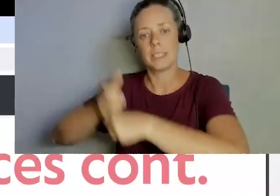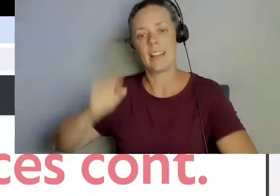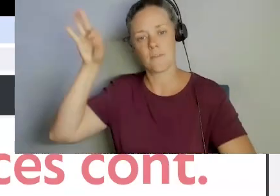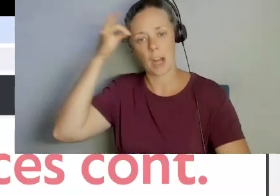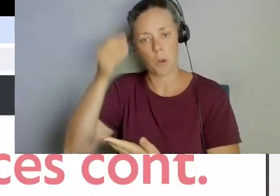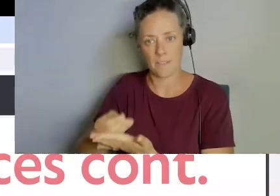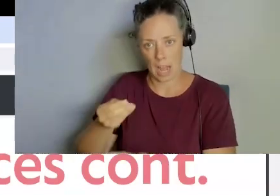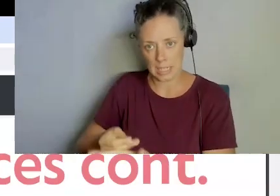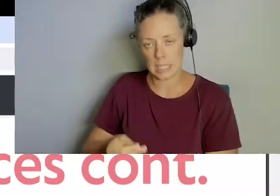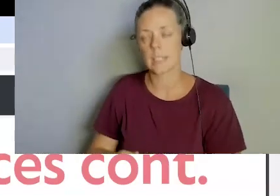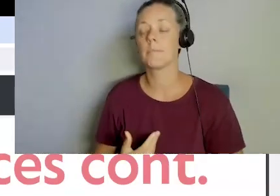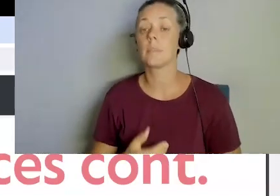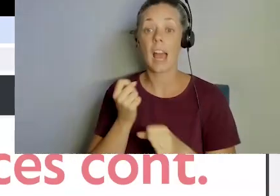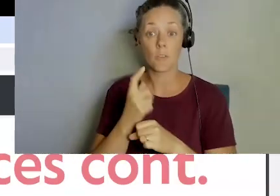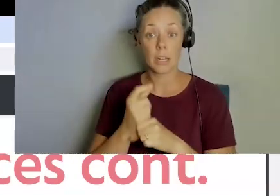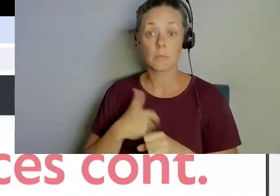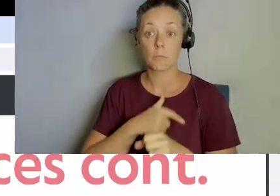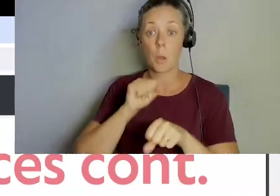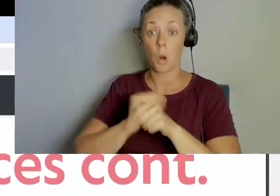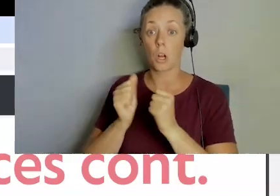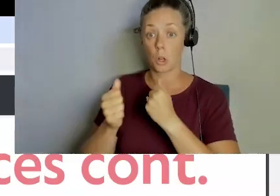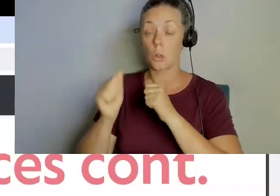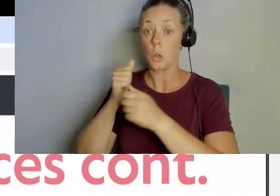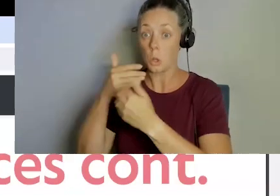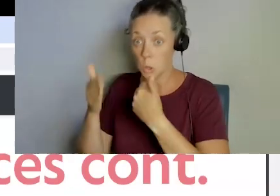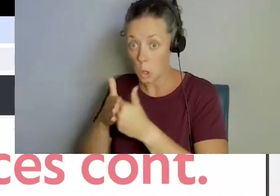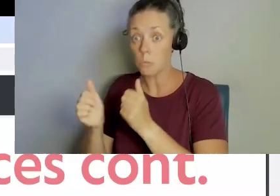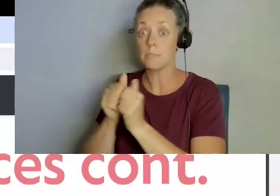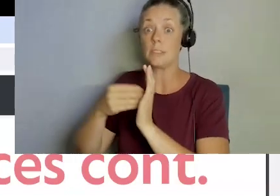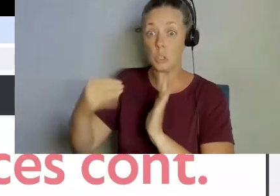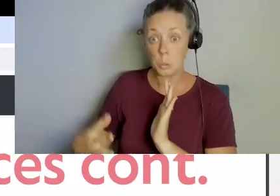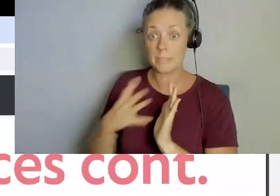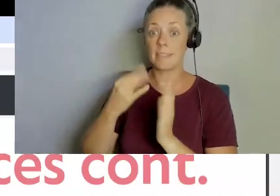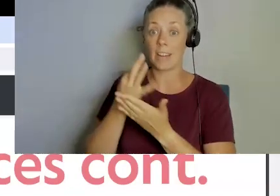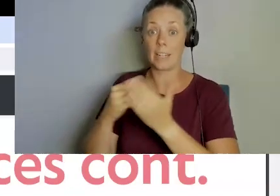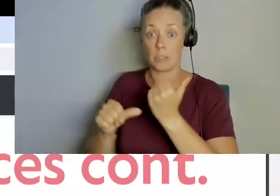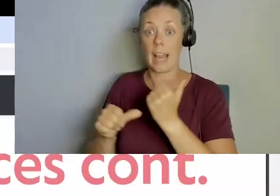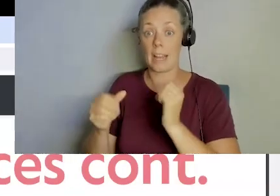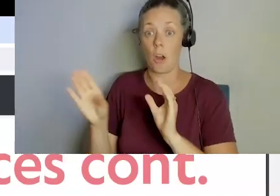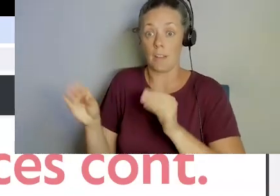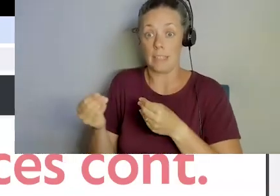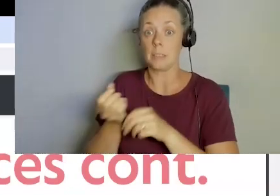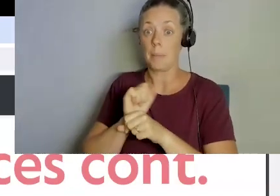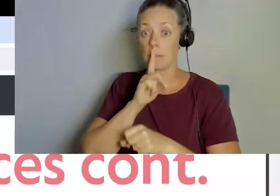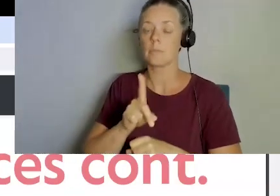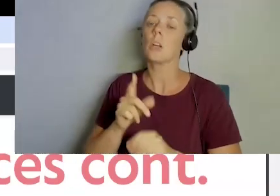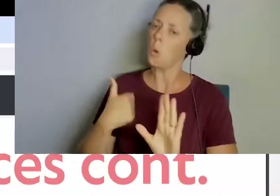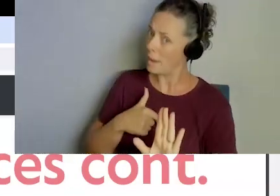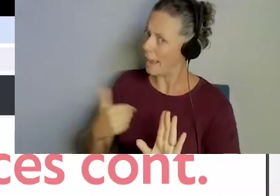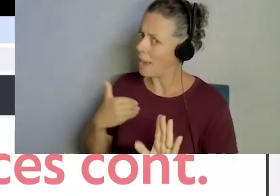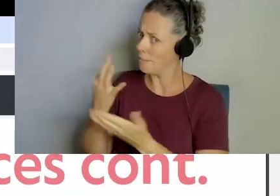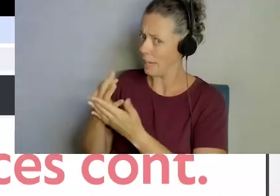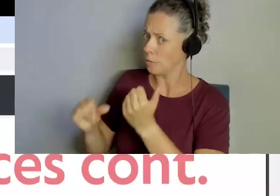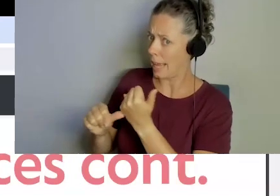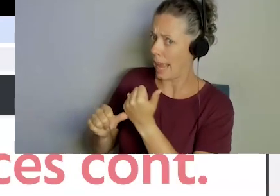year we work very closely with the students and with the financial aid office. So we have a financial aid liaison that